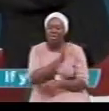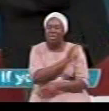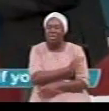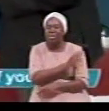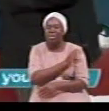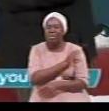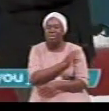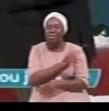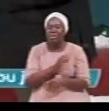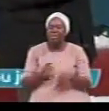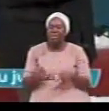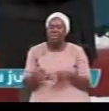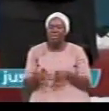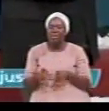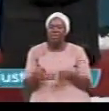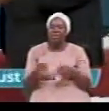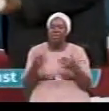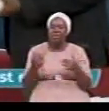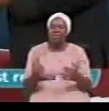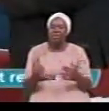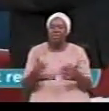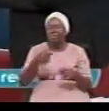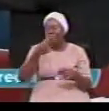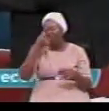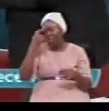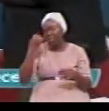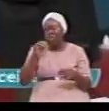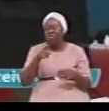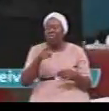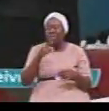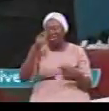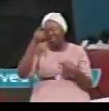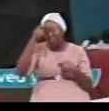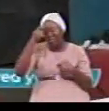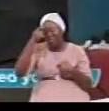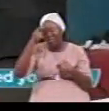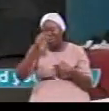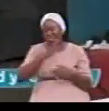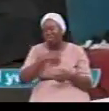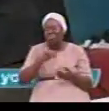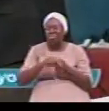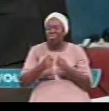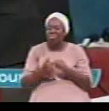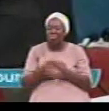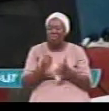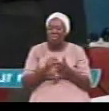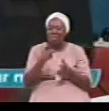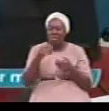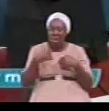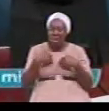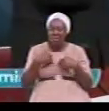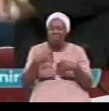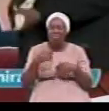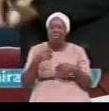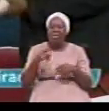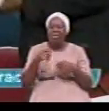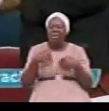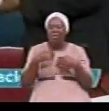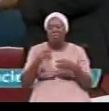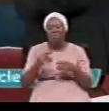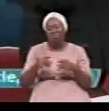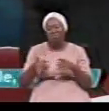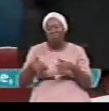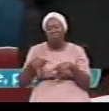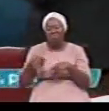a clinic for ZAF. Now, because of her sickness and the challenge that she had, she had to be